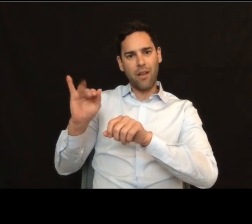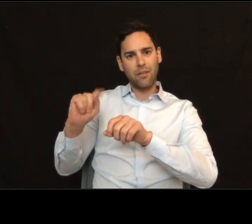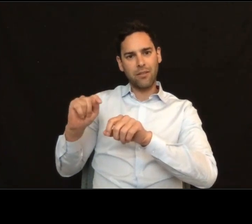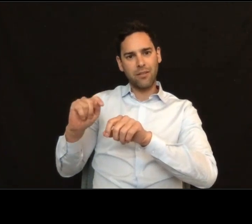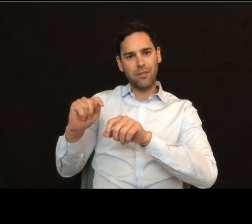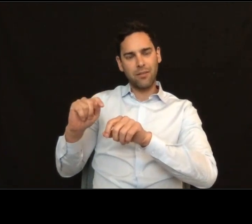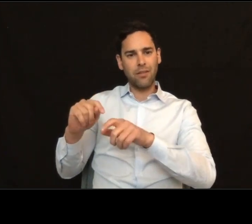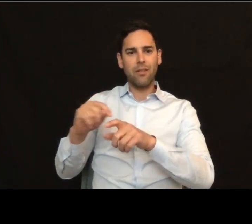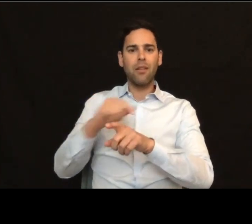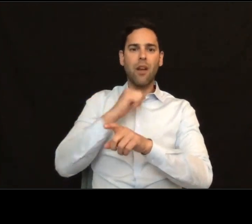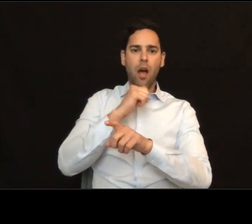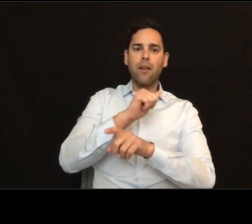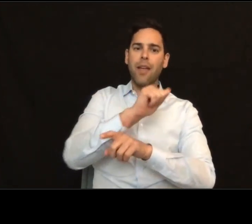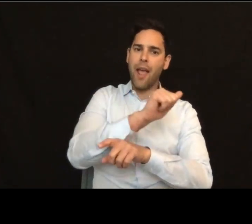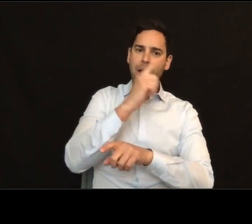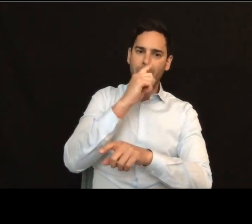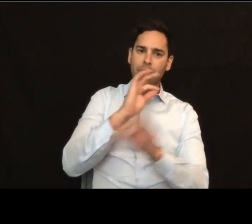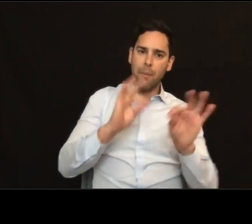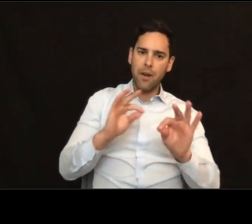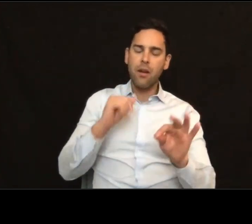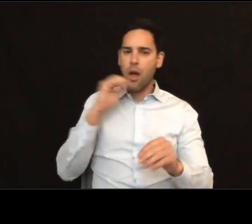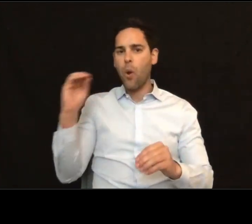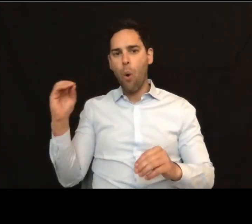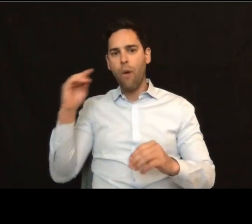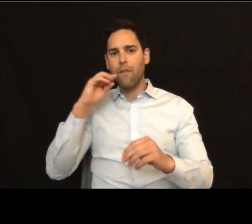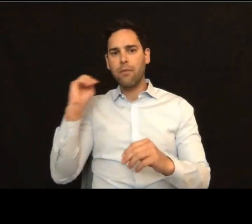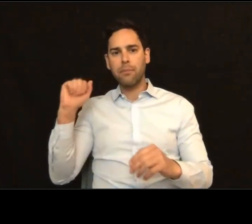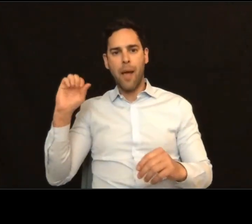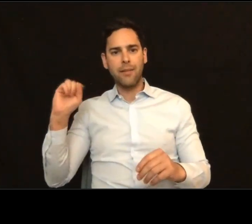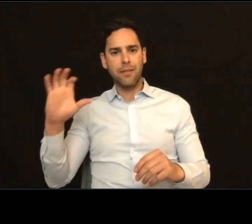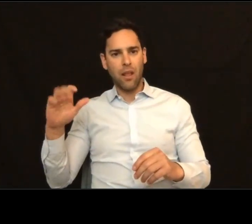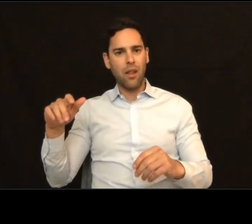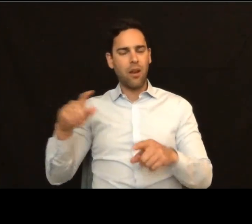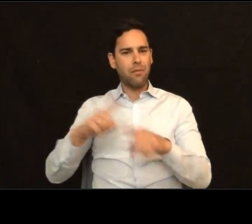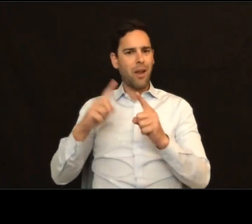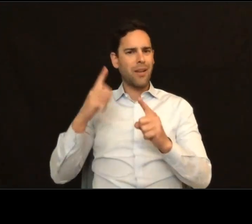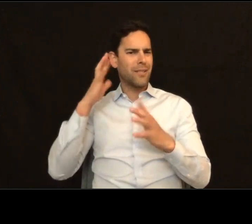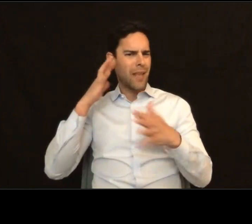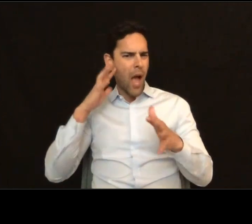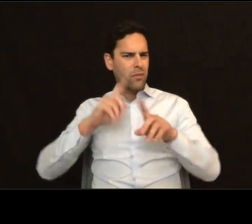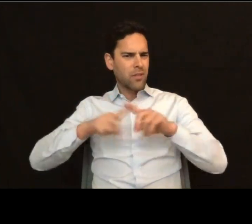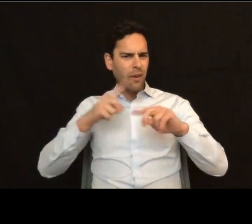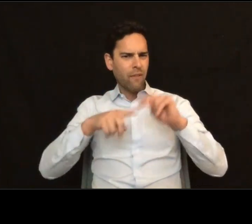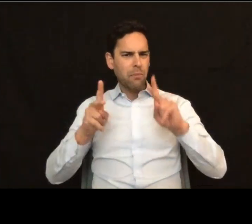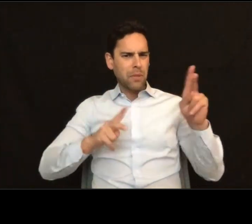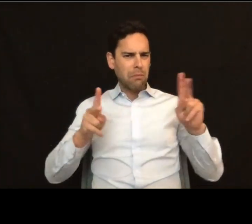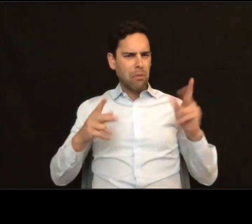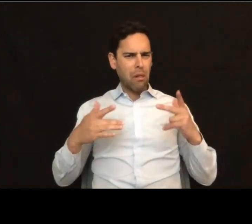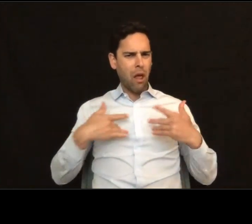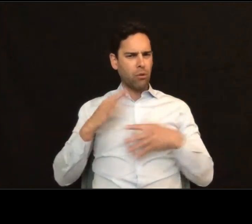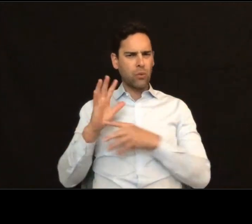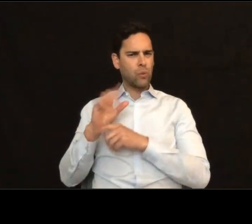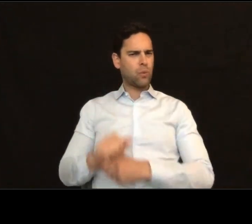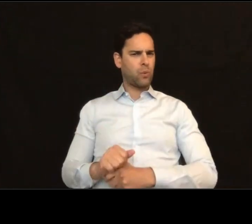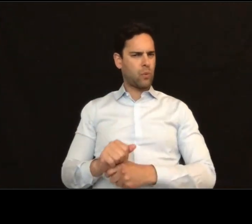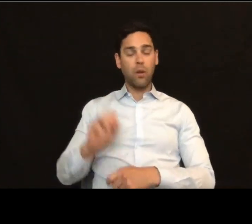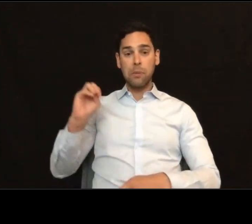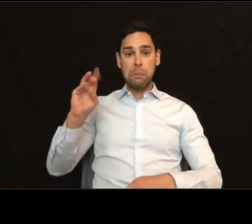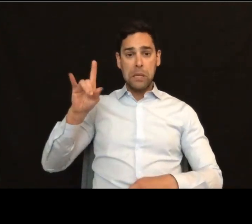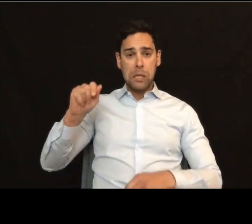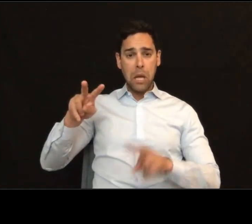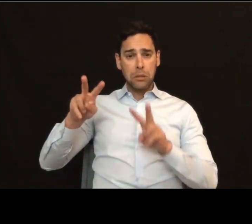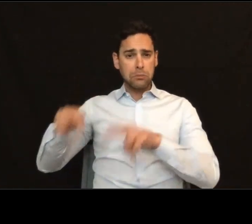and something that makes discourse sound very different to what speakers are used to, it has been super looked down on in the media and